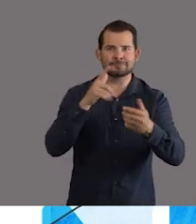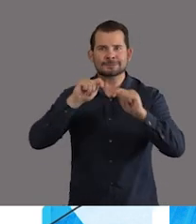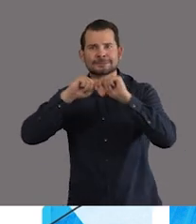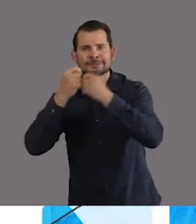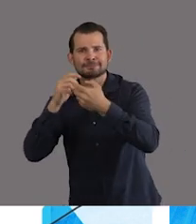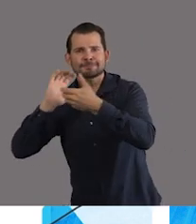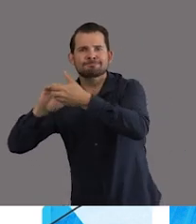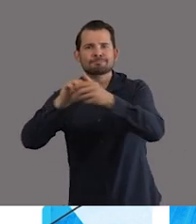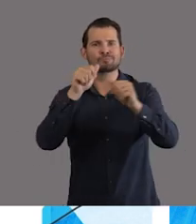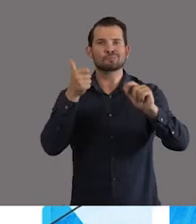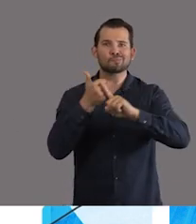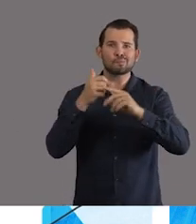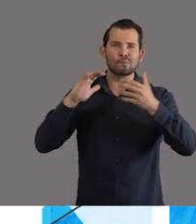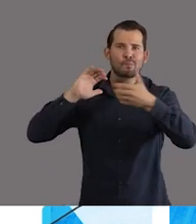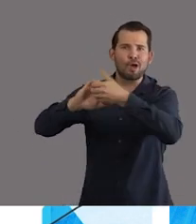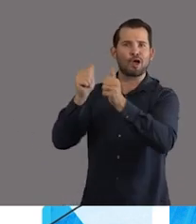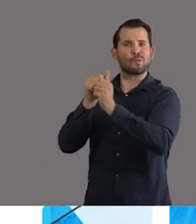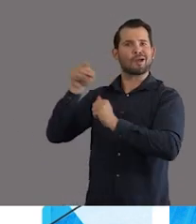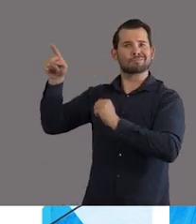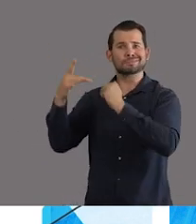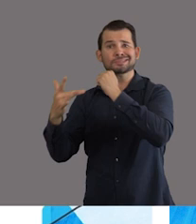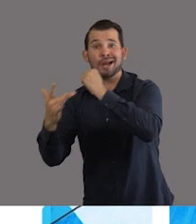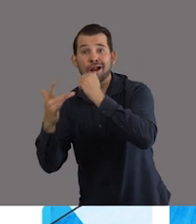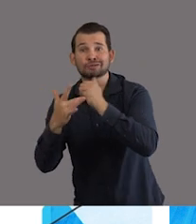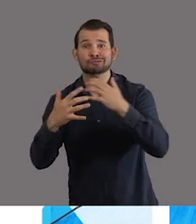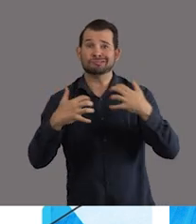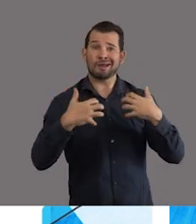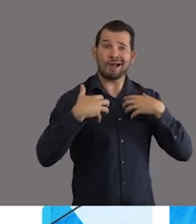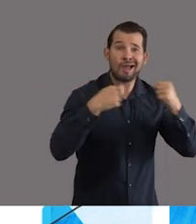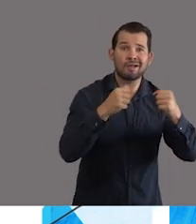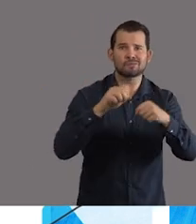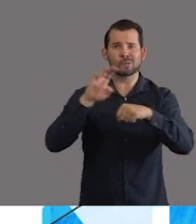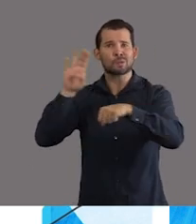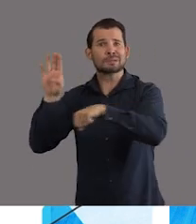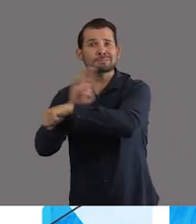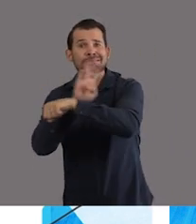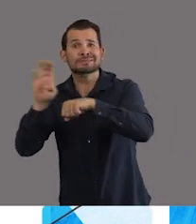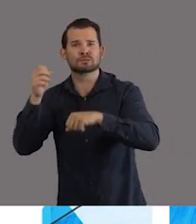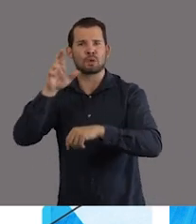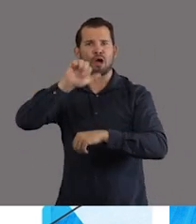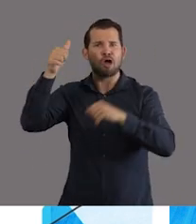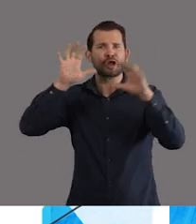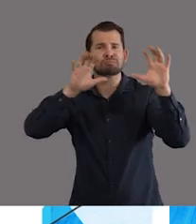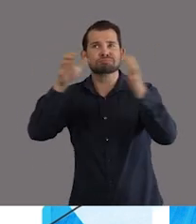the technology, health, business, or other sectors to innovate.